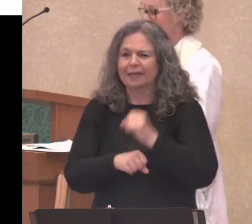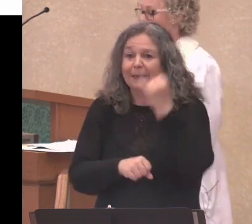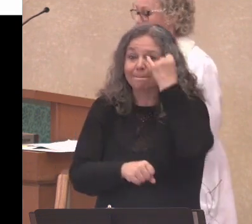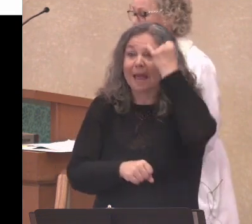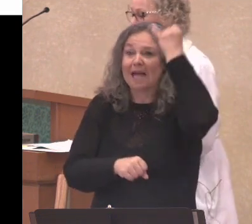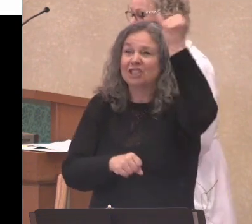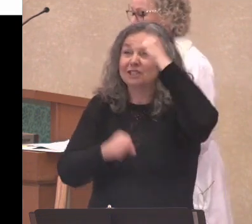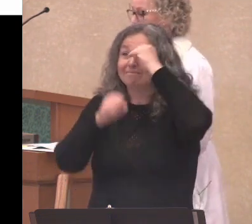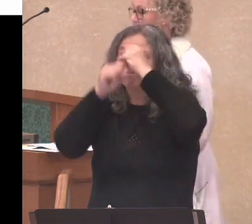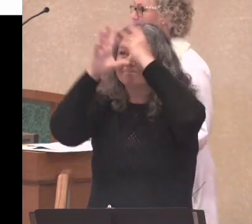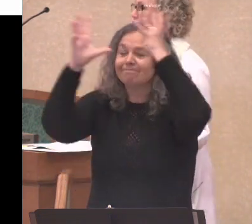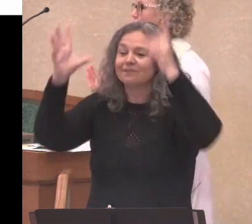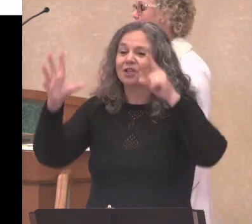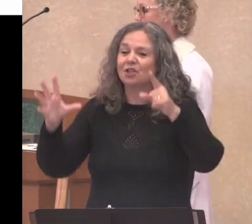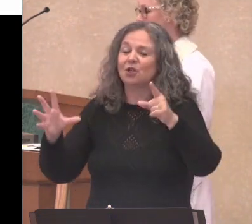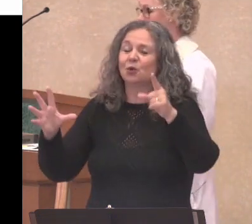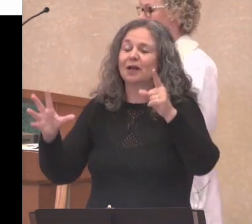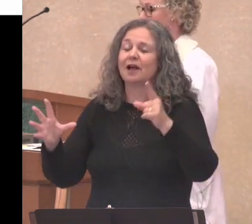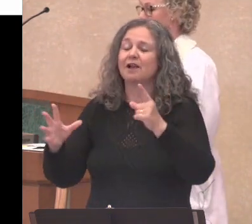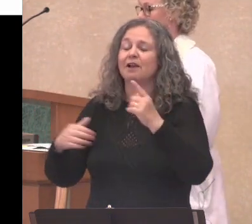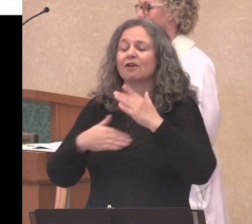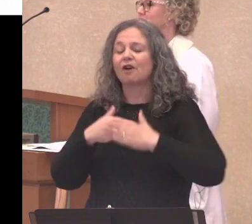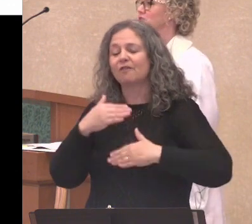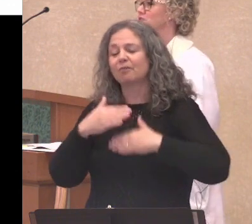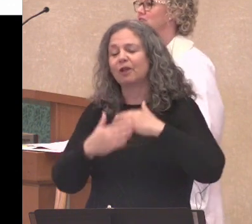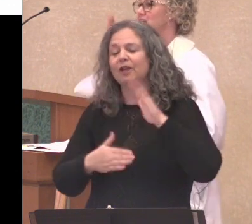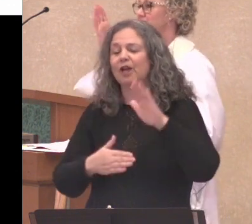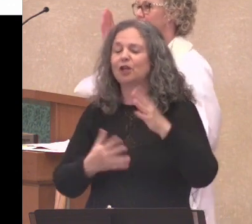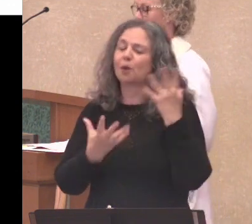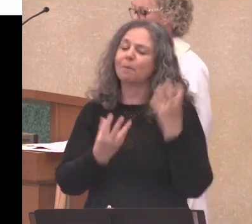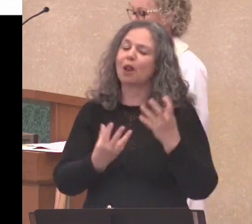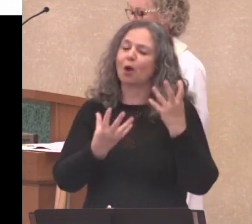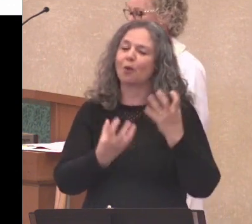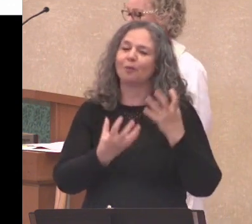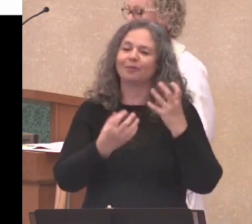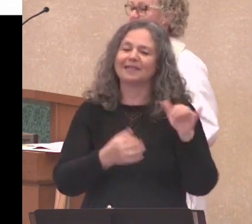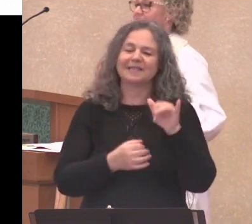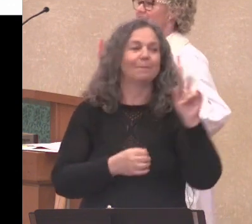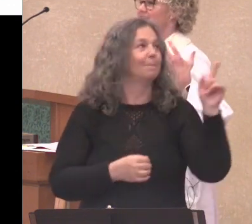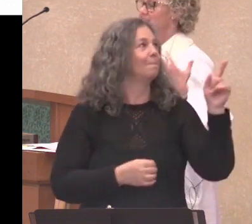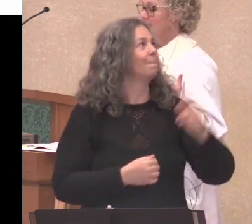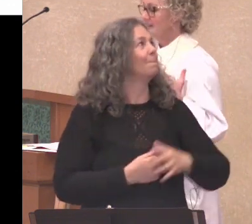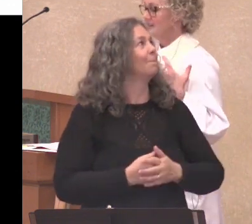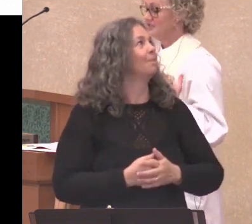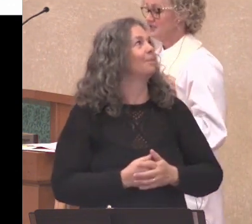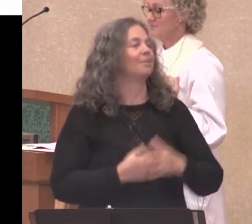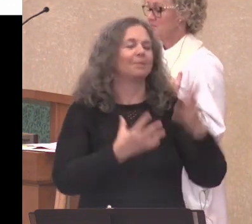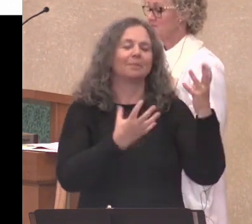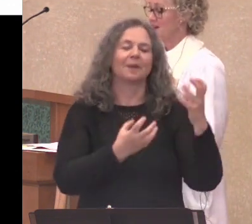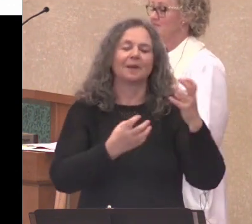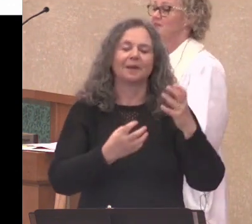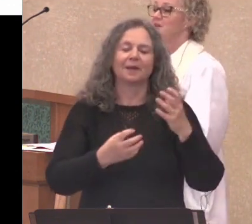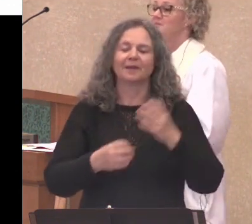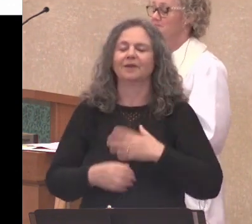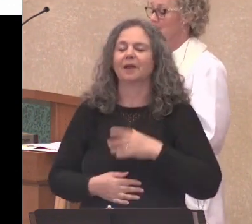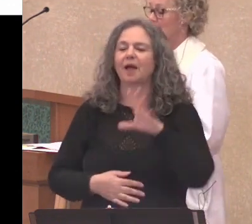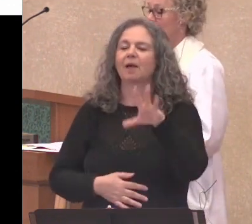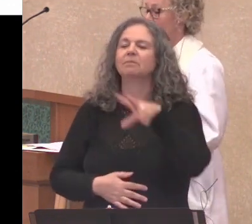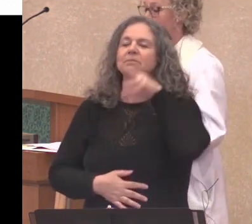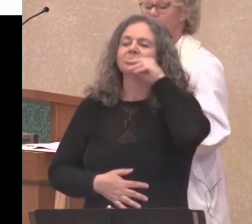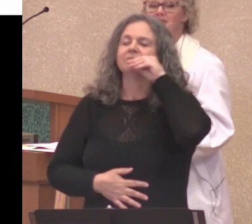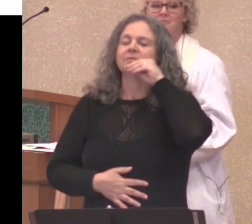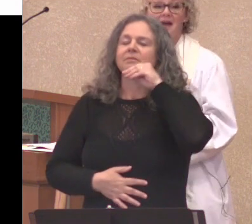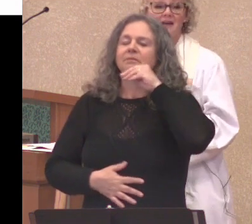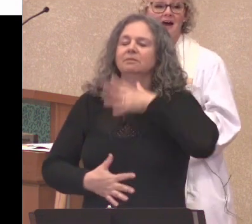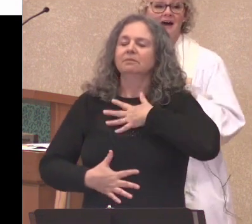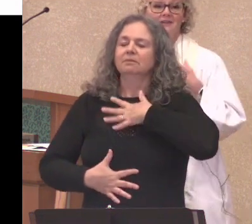Imagine that you are laying comfortably on your pillow, kind of like this baby, and take a deep breath.